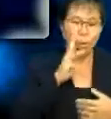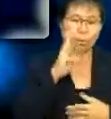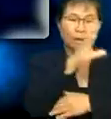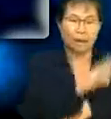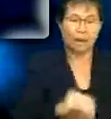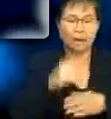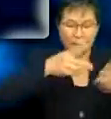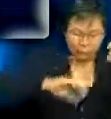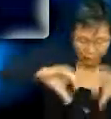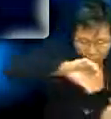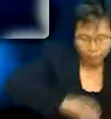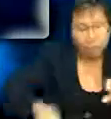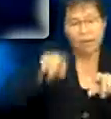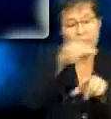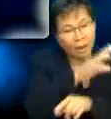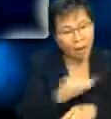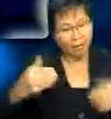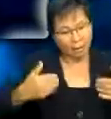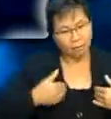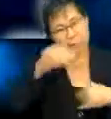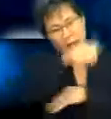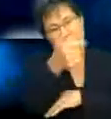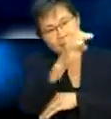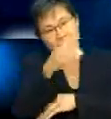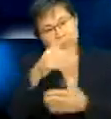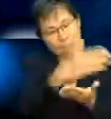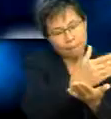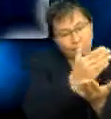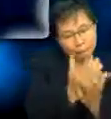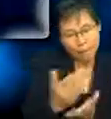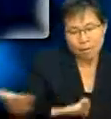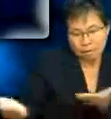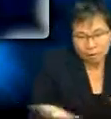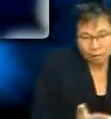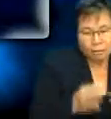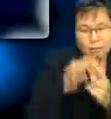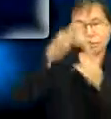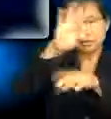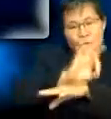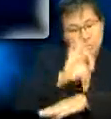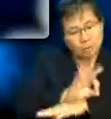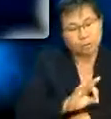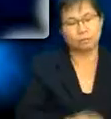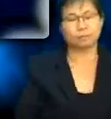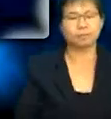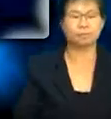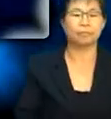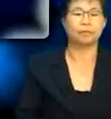and chemicals as well as other cell parts that carry out special functions.